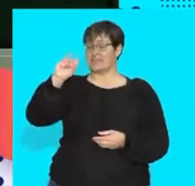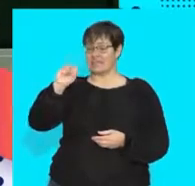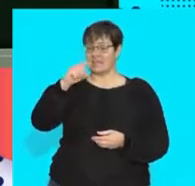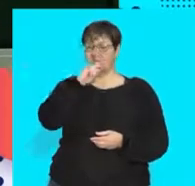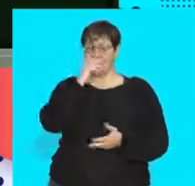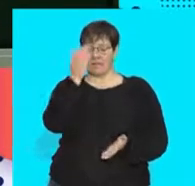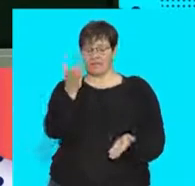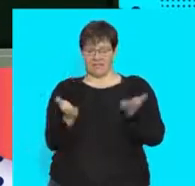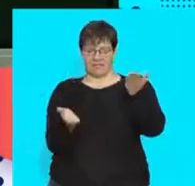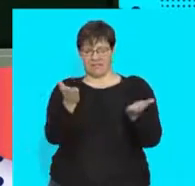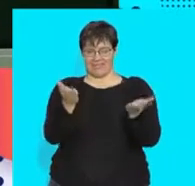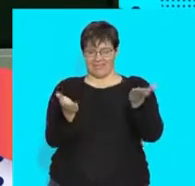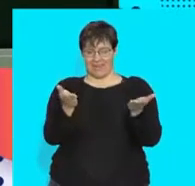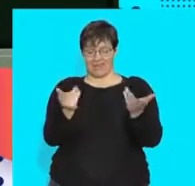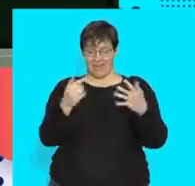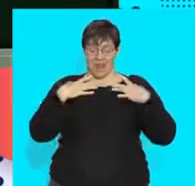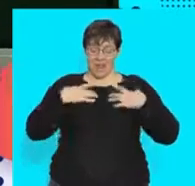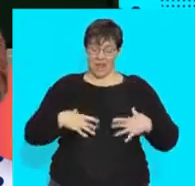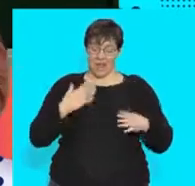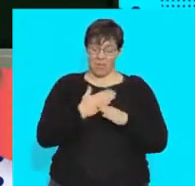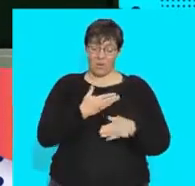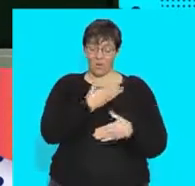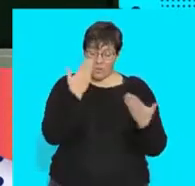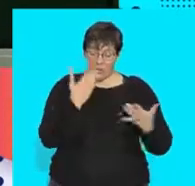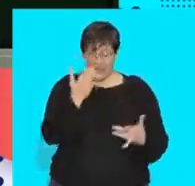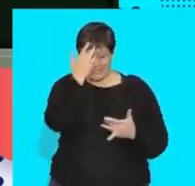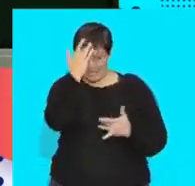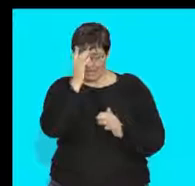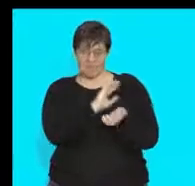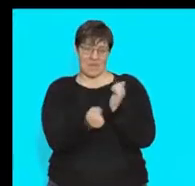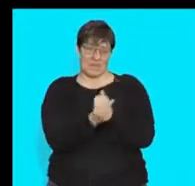our lungs don't work properly and we have things going wrong?